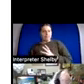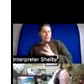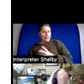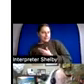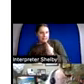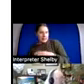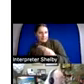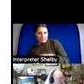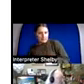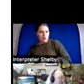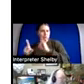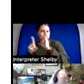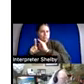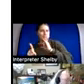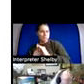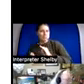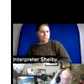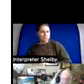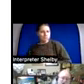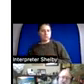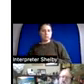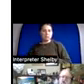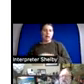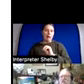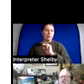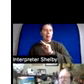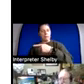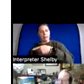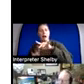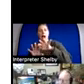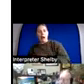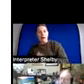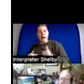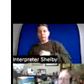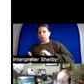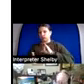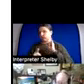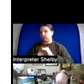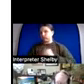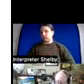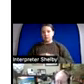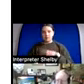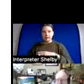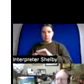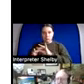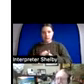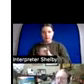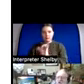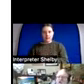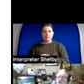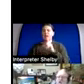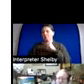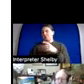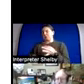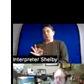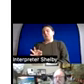convolutional networks or nlp etc etc um and we'll talk briefly about that